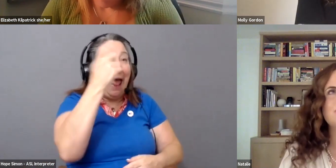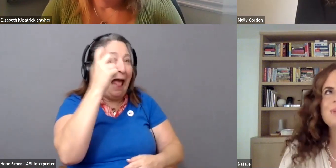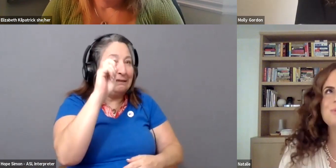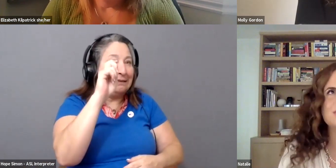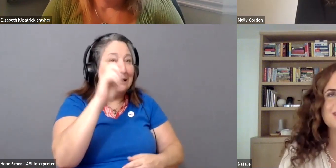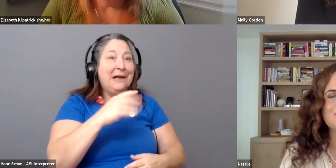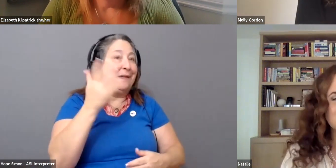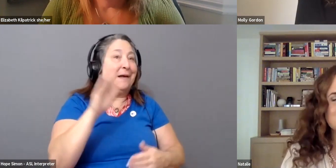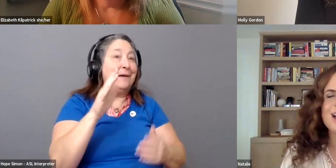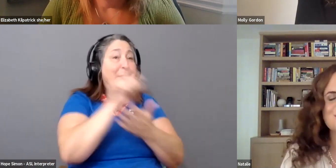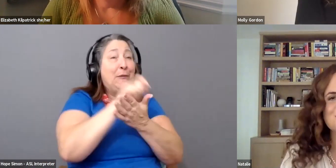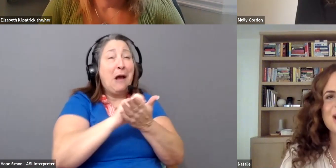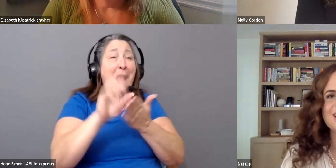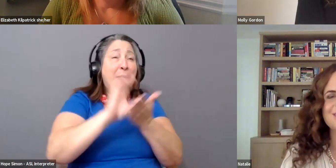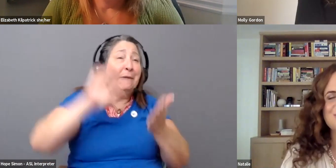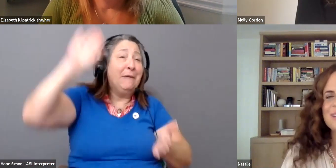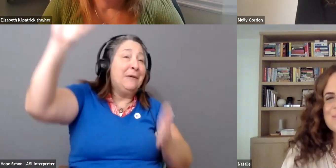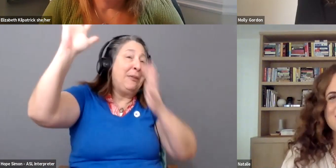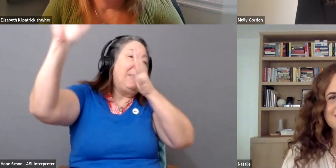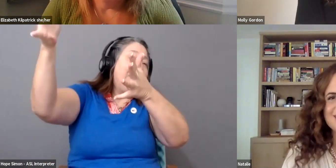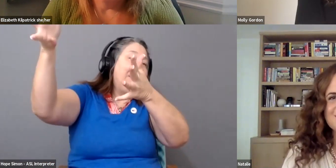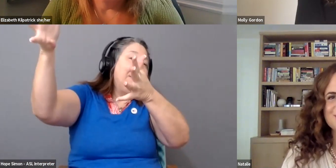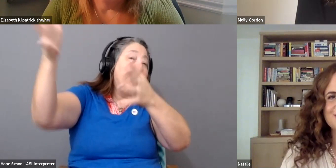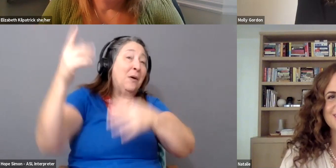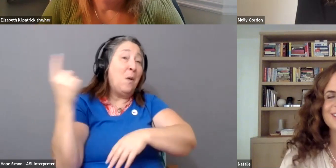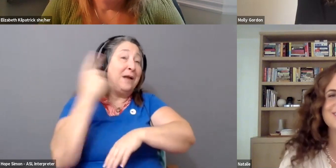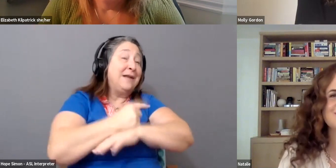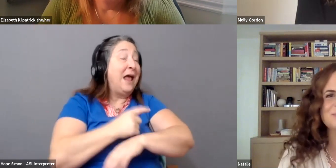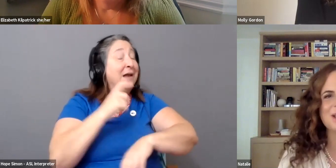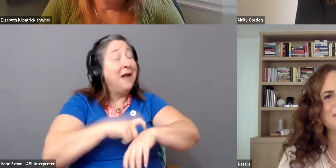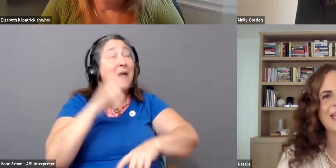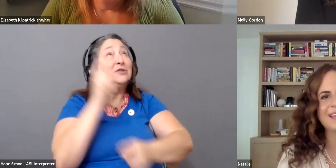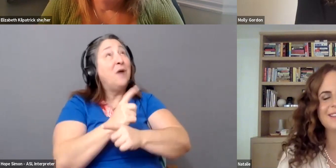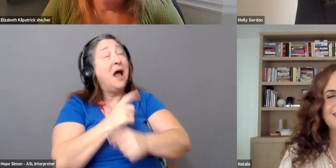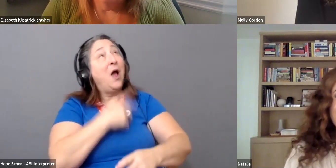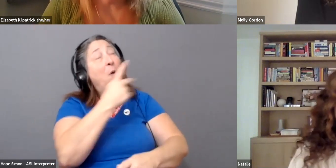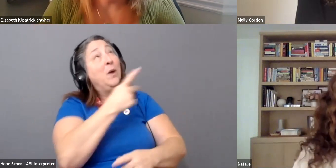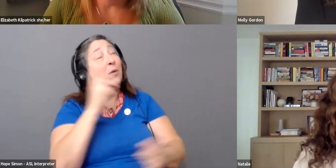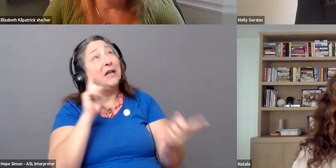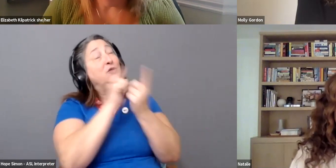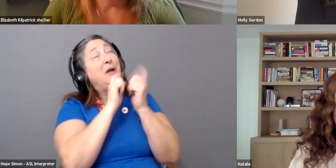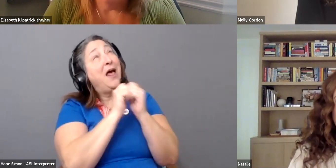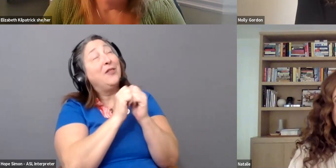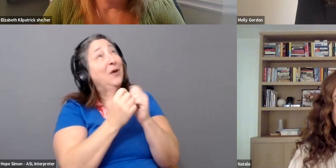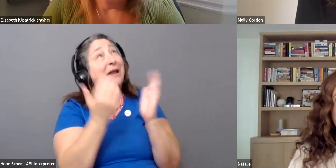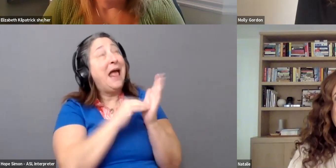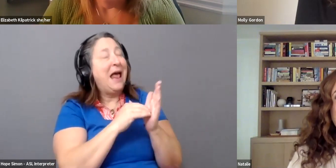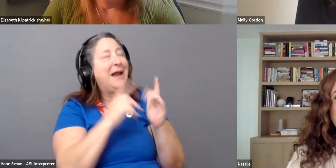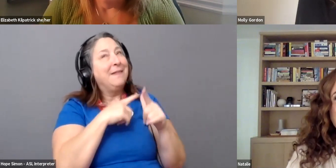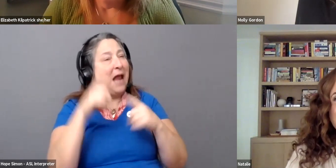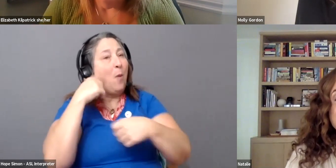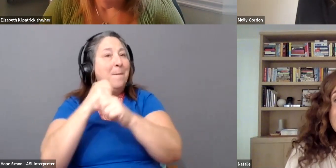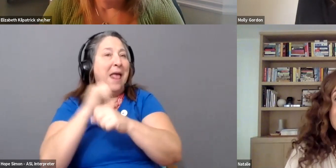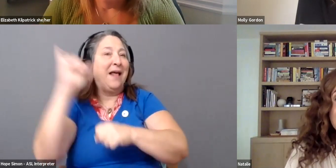what, maybe one day when the time is right, like we'll get back together and like this will get made. And that's